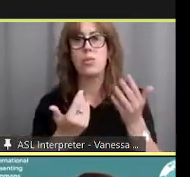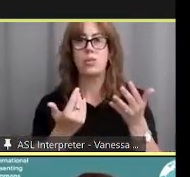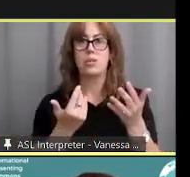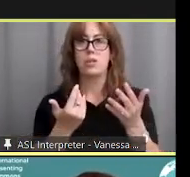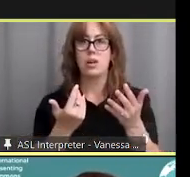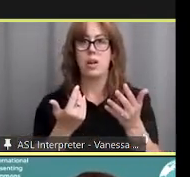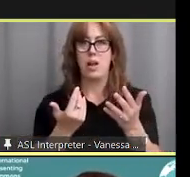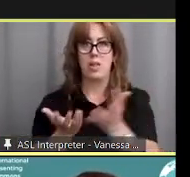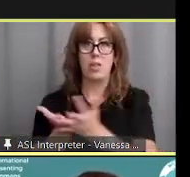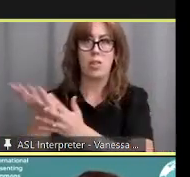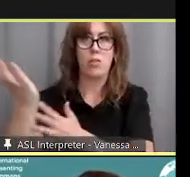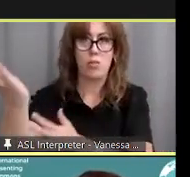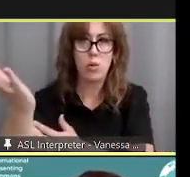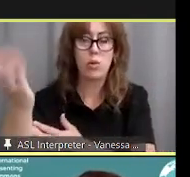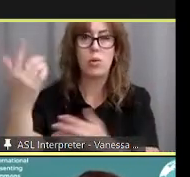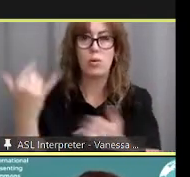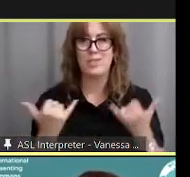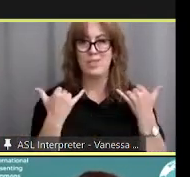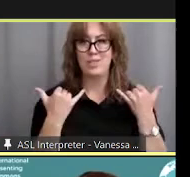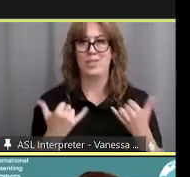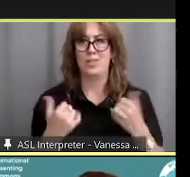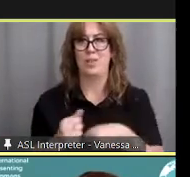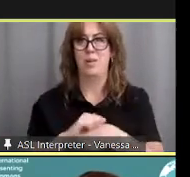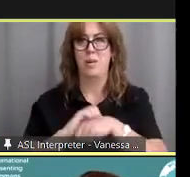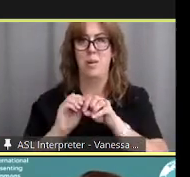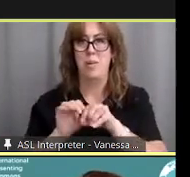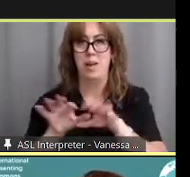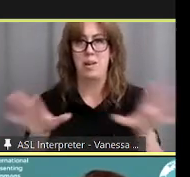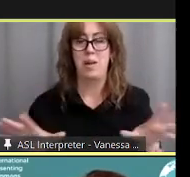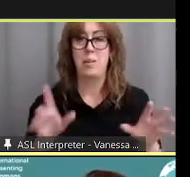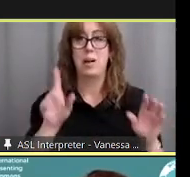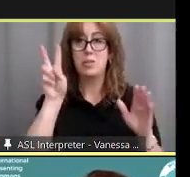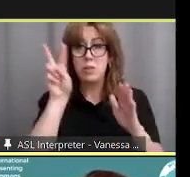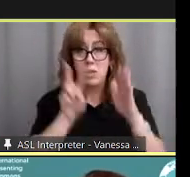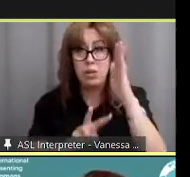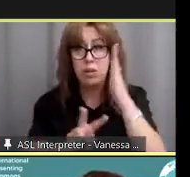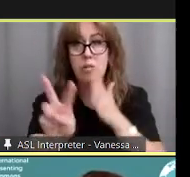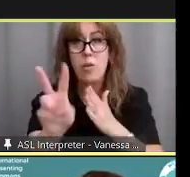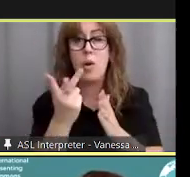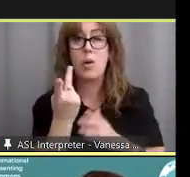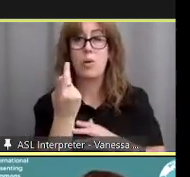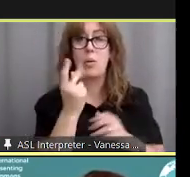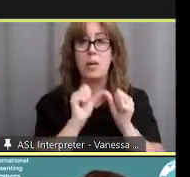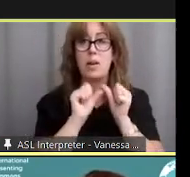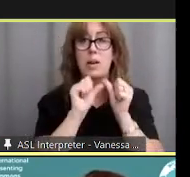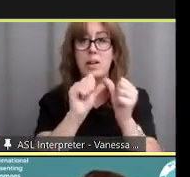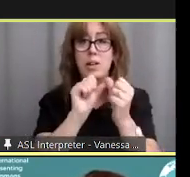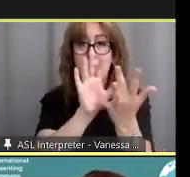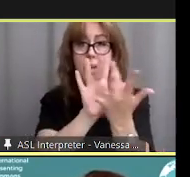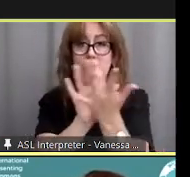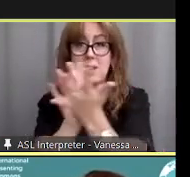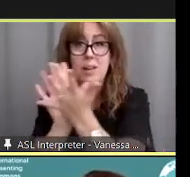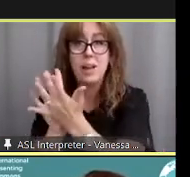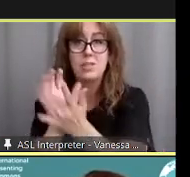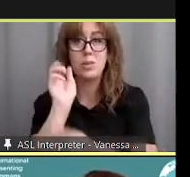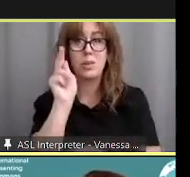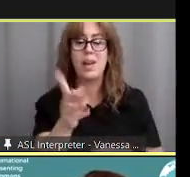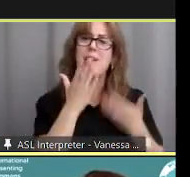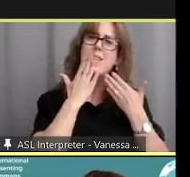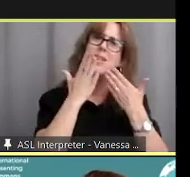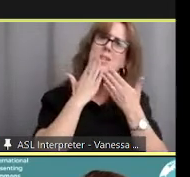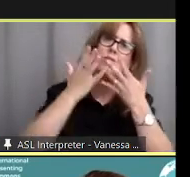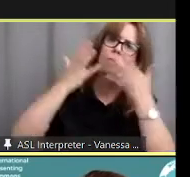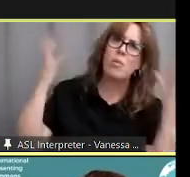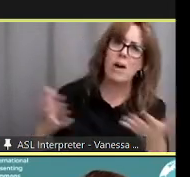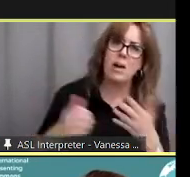pandemic. So I look forward to, you know, our staying in touch, and thank you so much. Thanks, Philip. Thanks